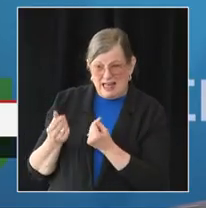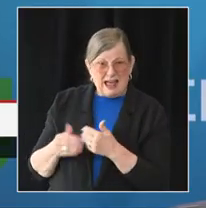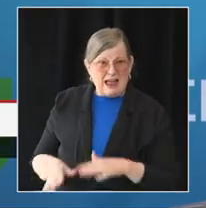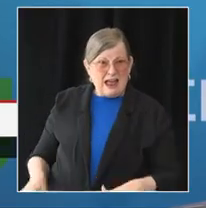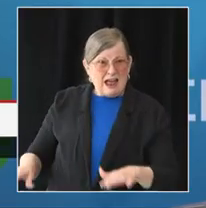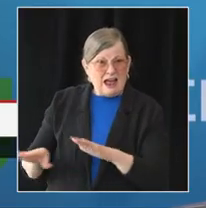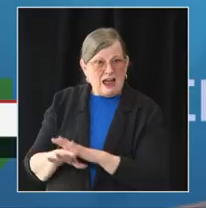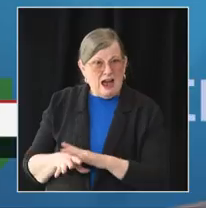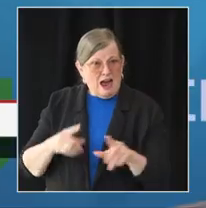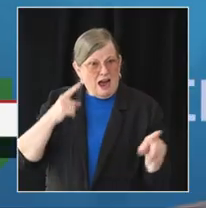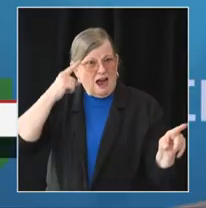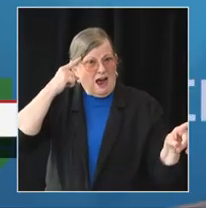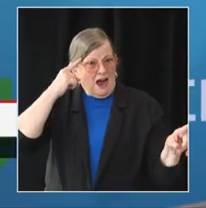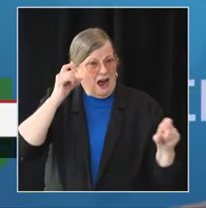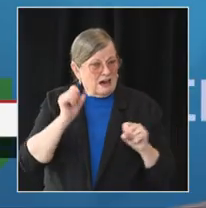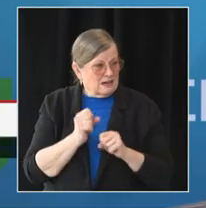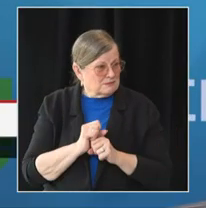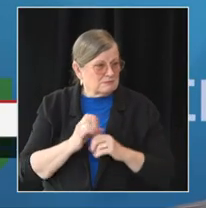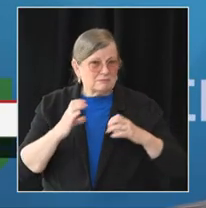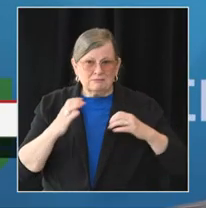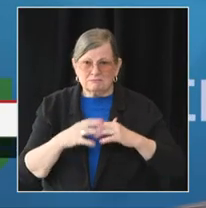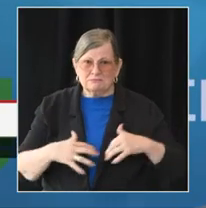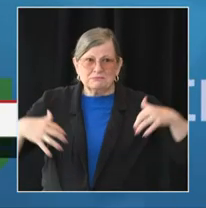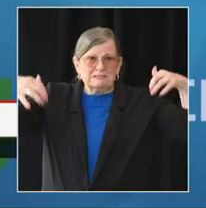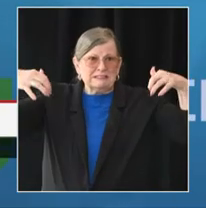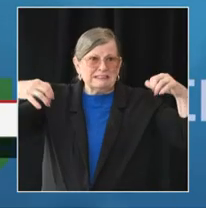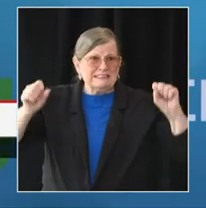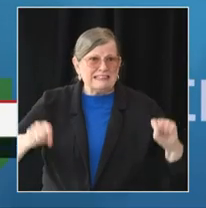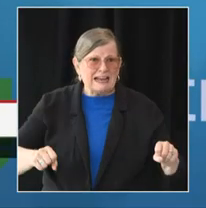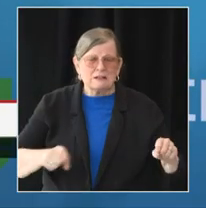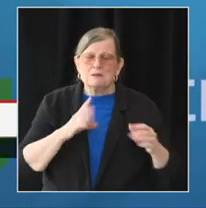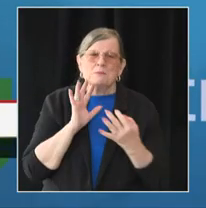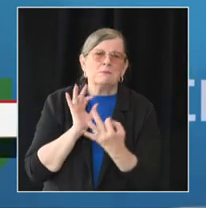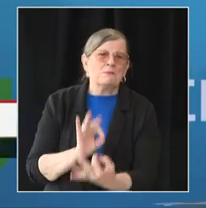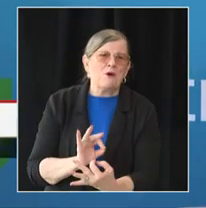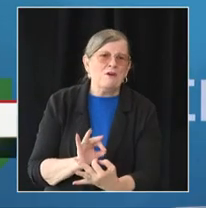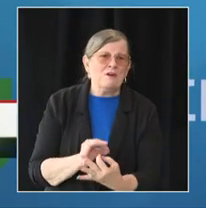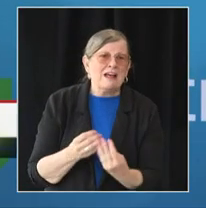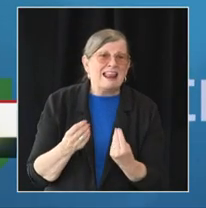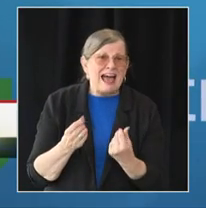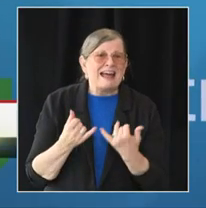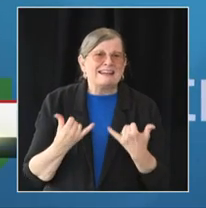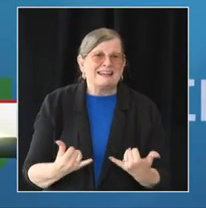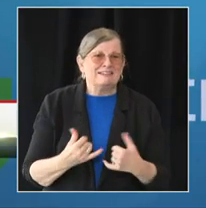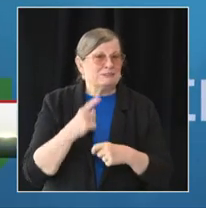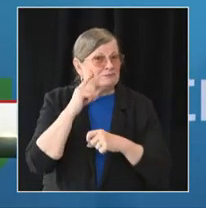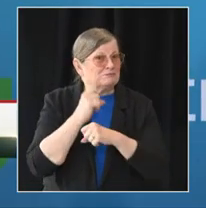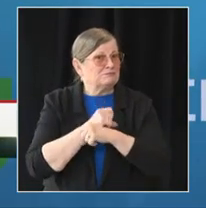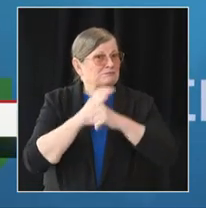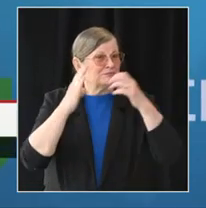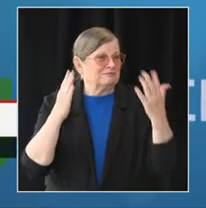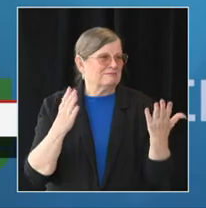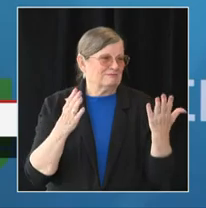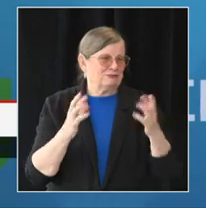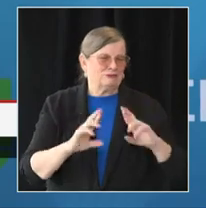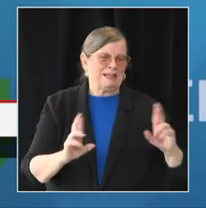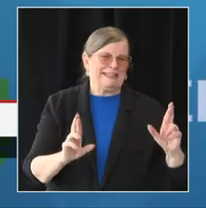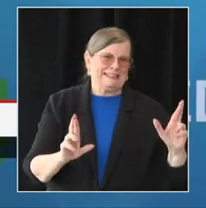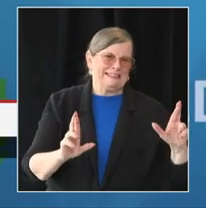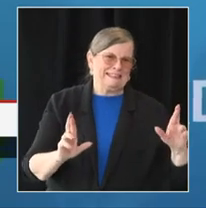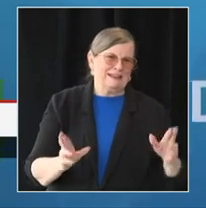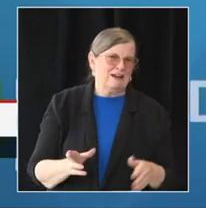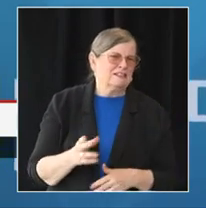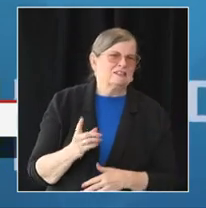site. And I think we have a great vision. I've always said that I wouldn't support a project that was only